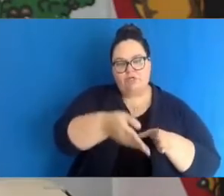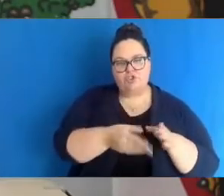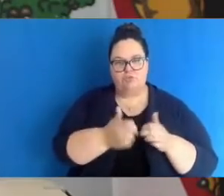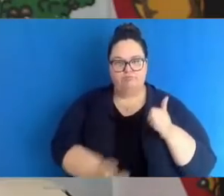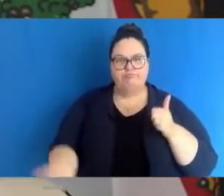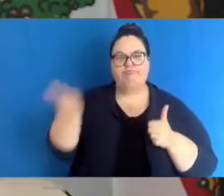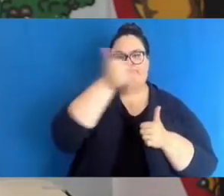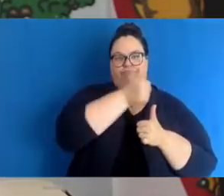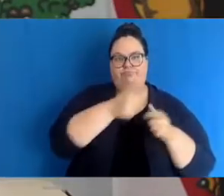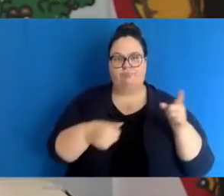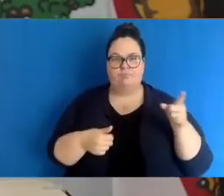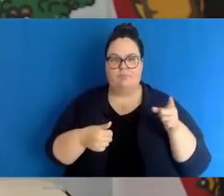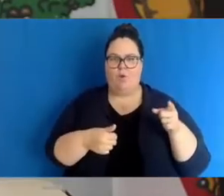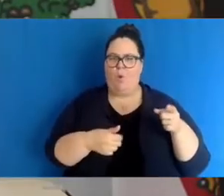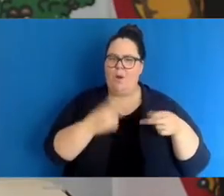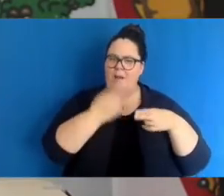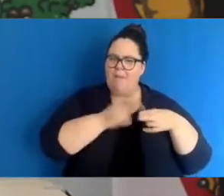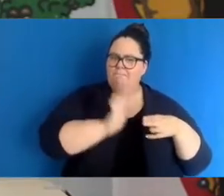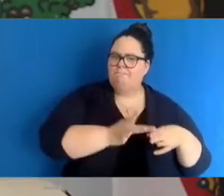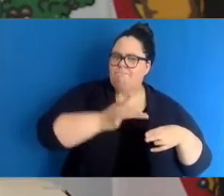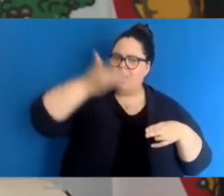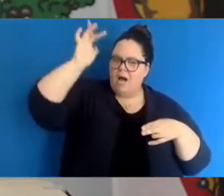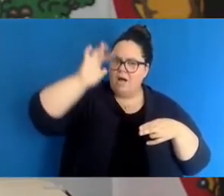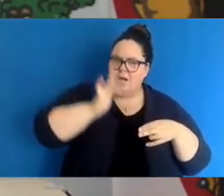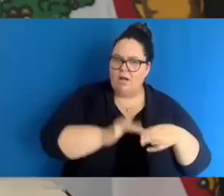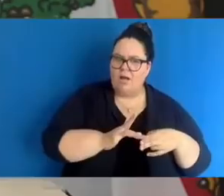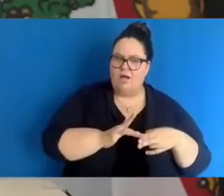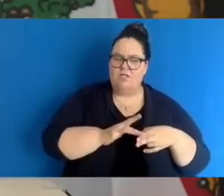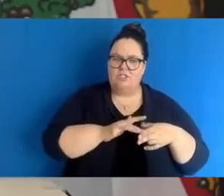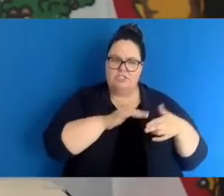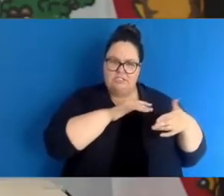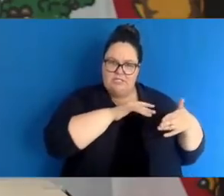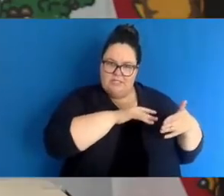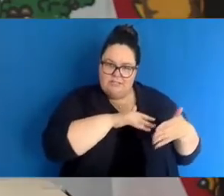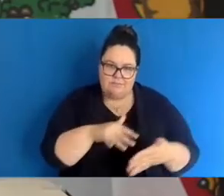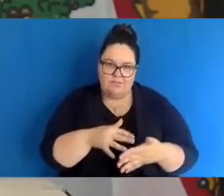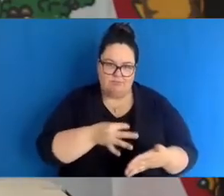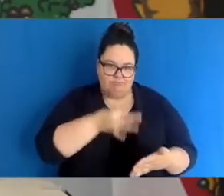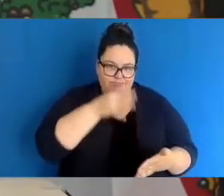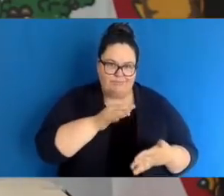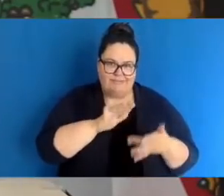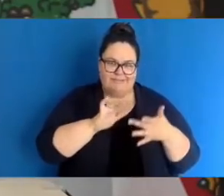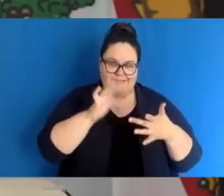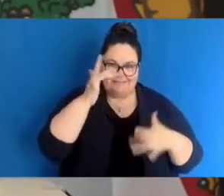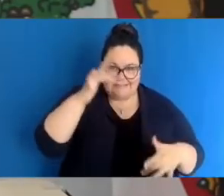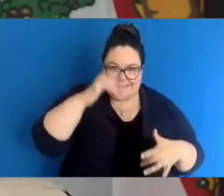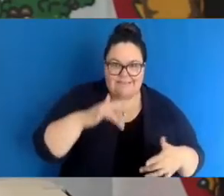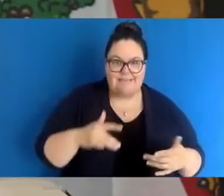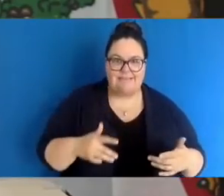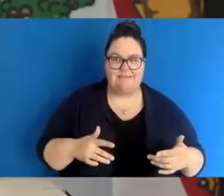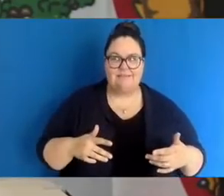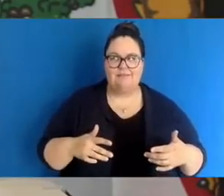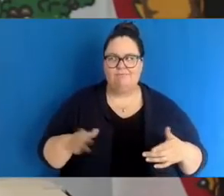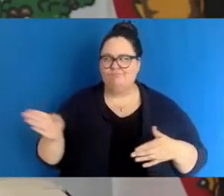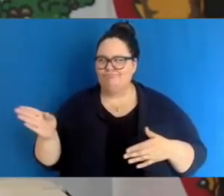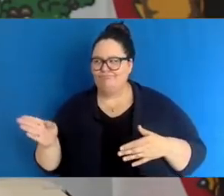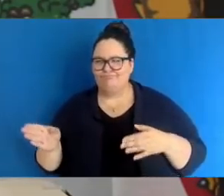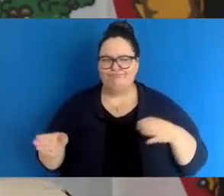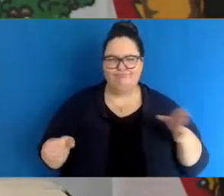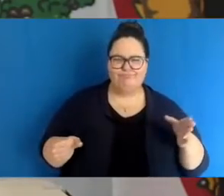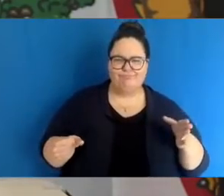is a Rhodes Scholar, who is an infectious disease expert now? To me, that decision's easy,